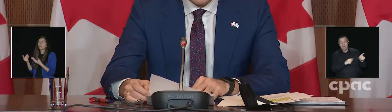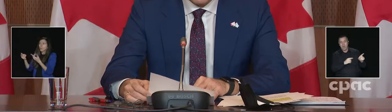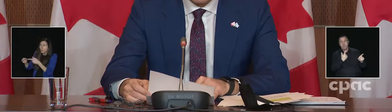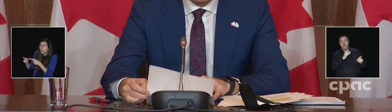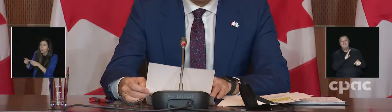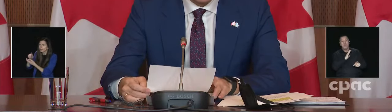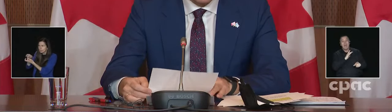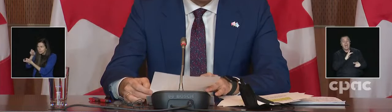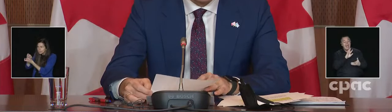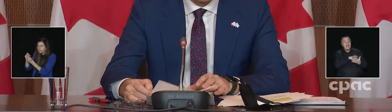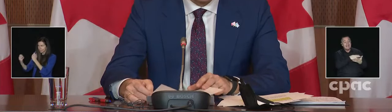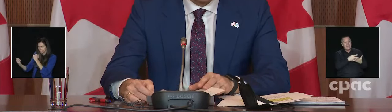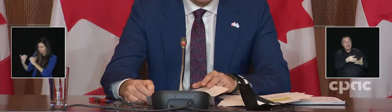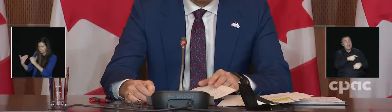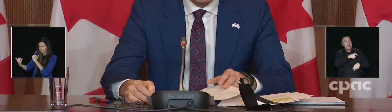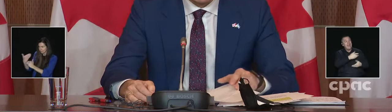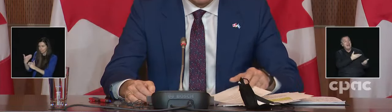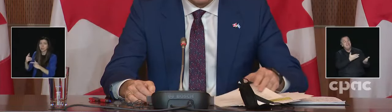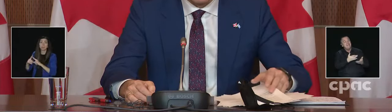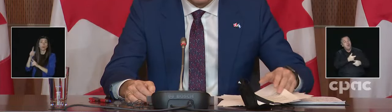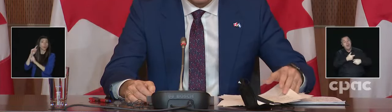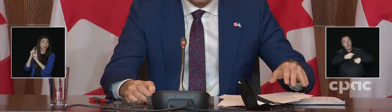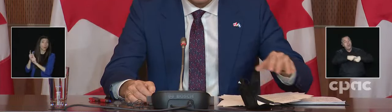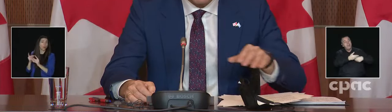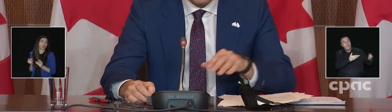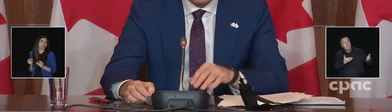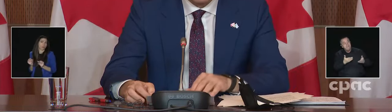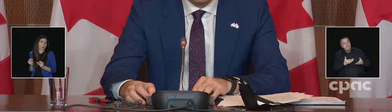courses to Canada as quickly as possible.